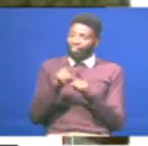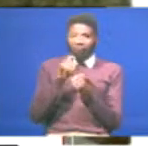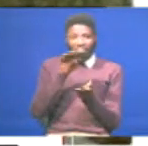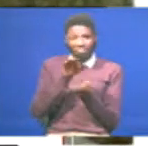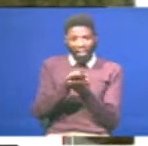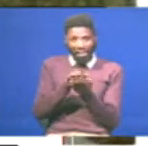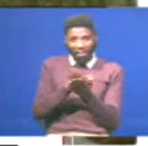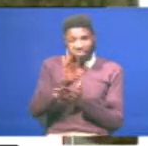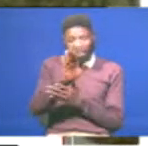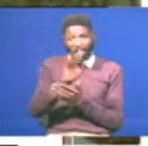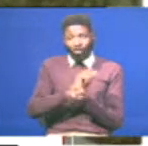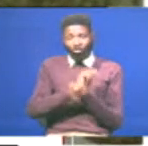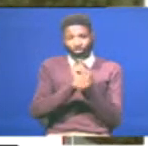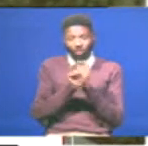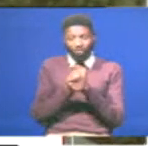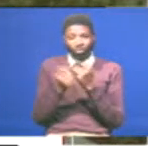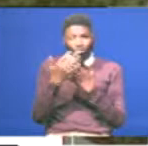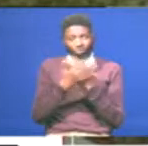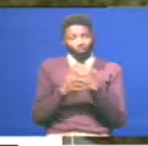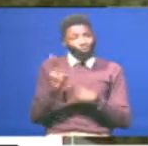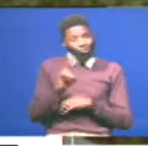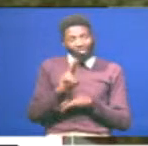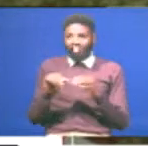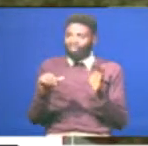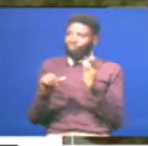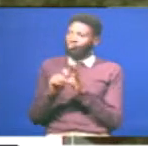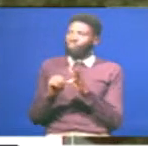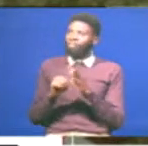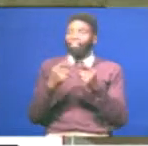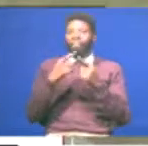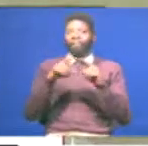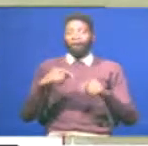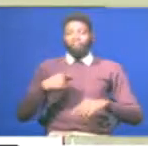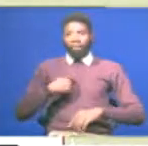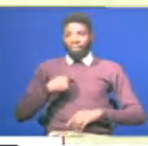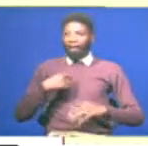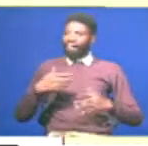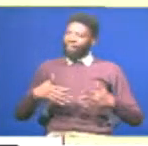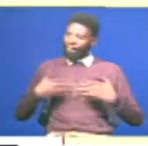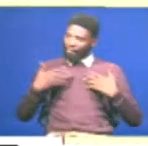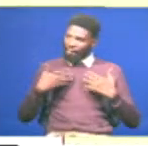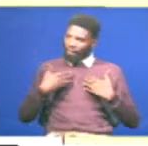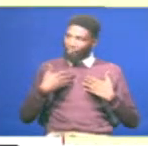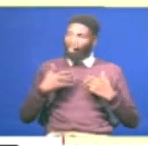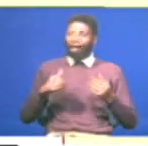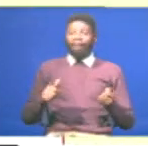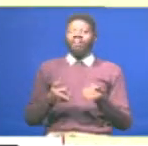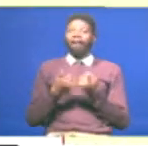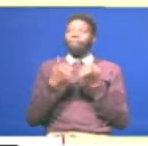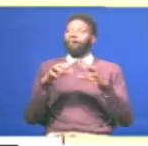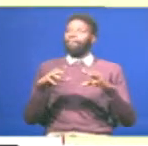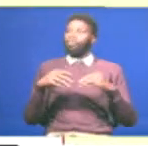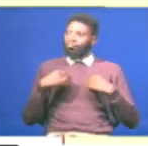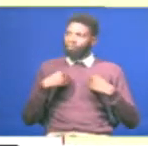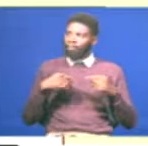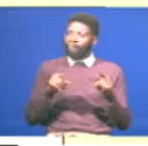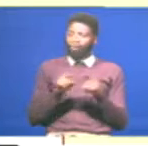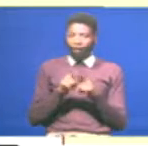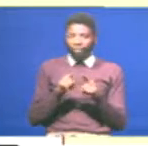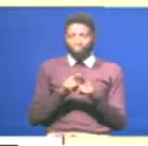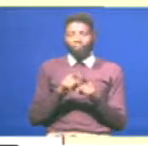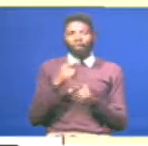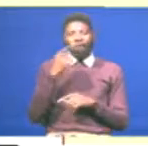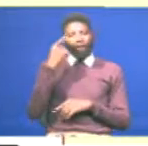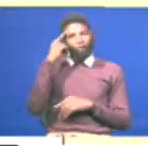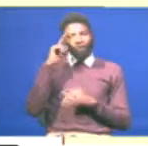nightmare, but I'm glad we went in that manner. The same could have been said of also the